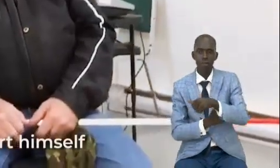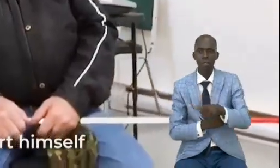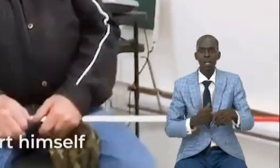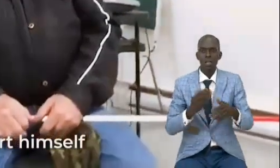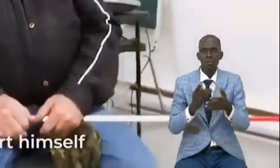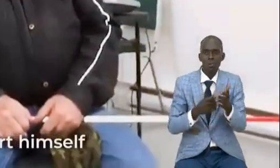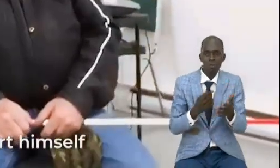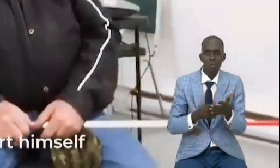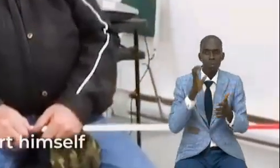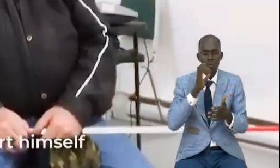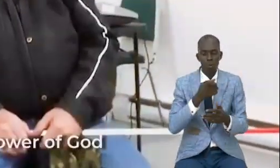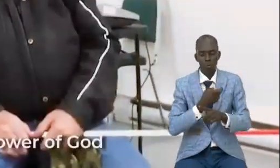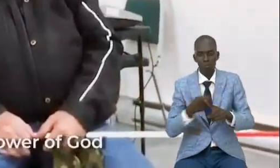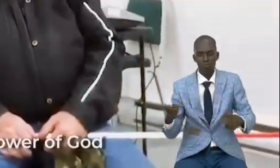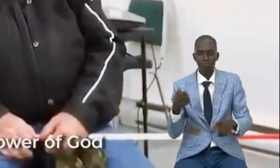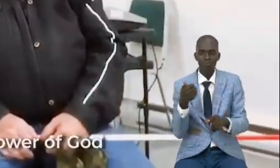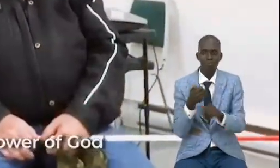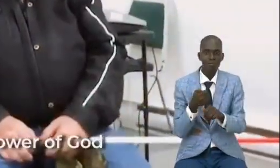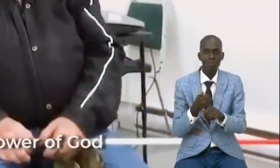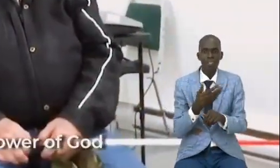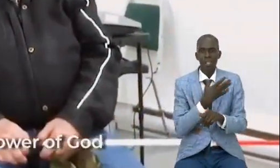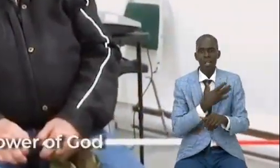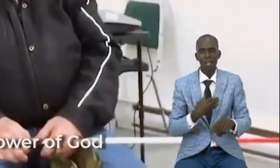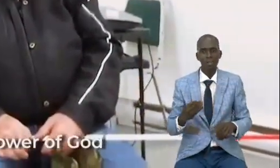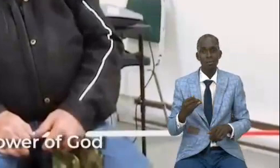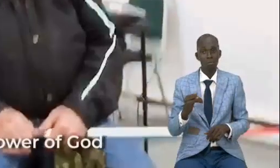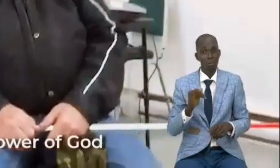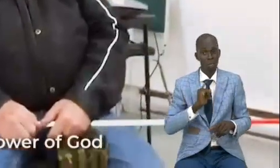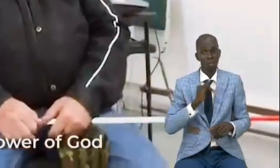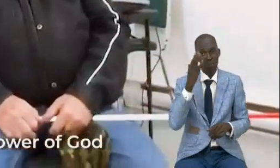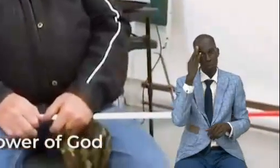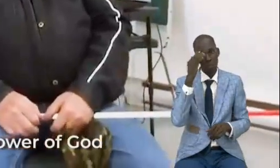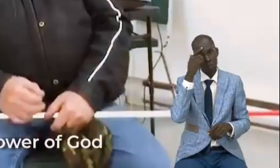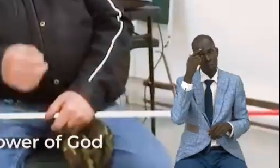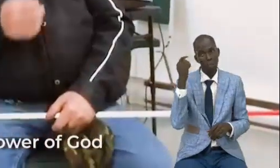would hurt himself. And I know because